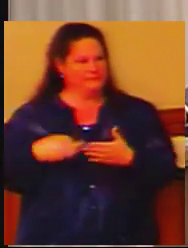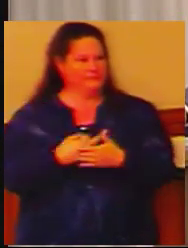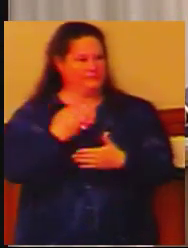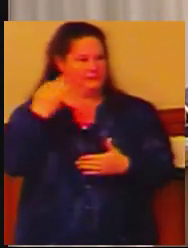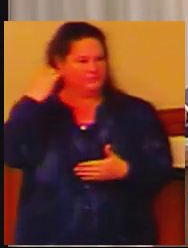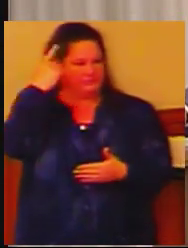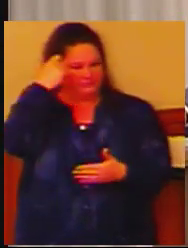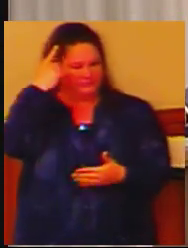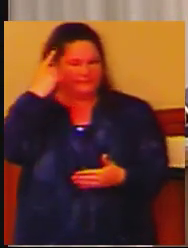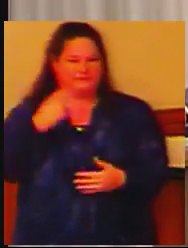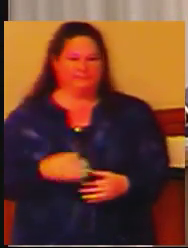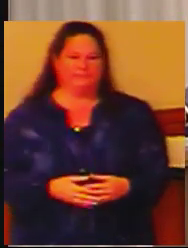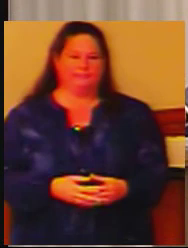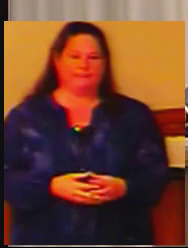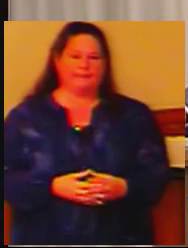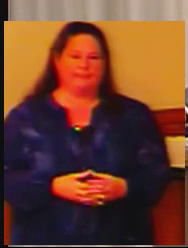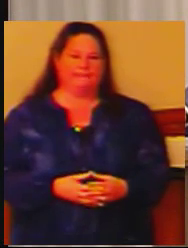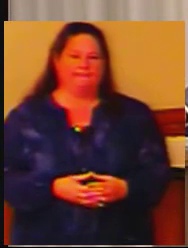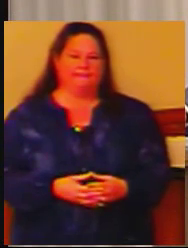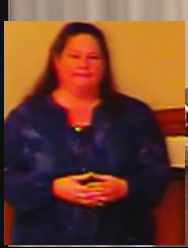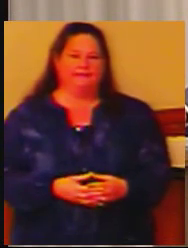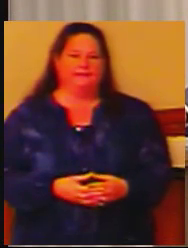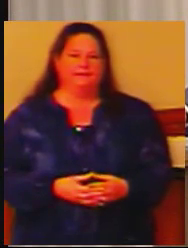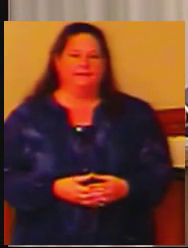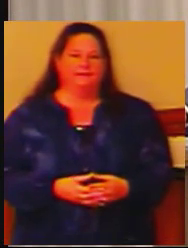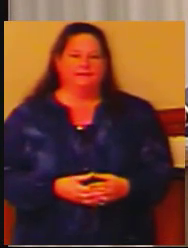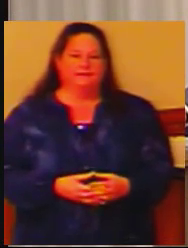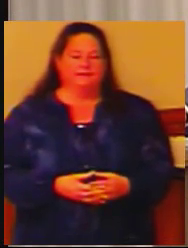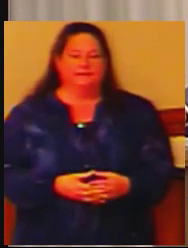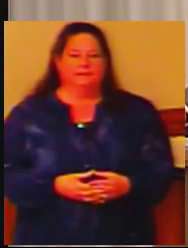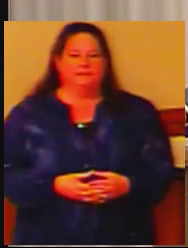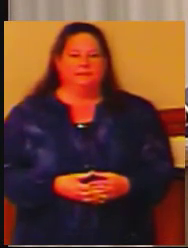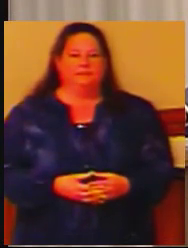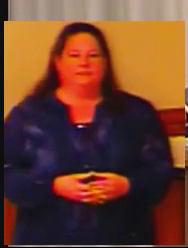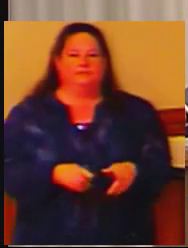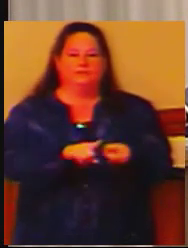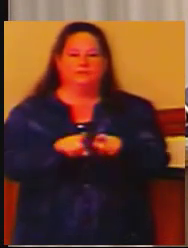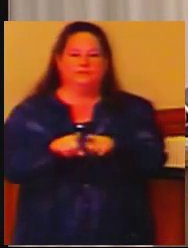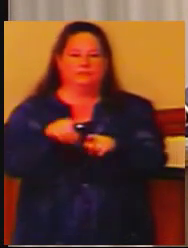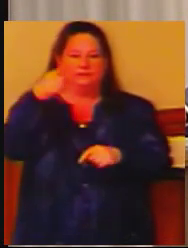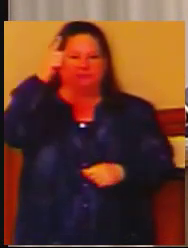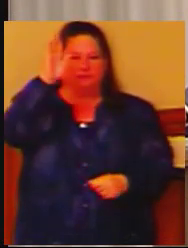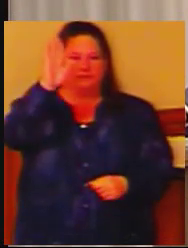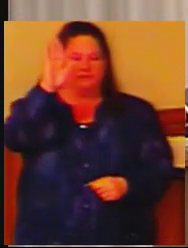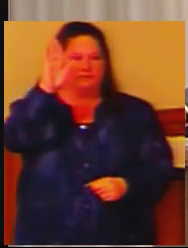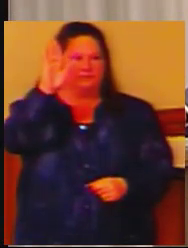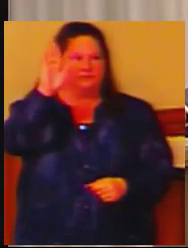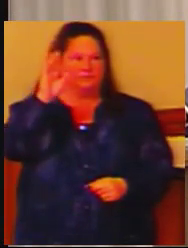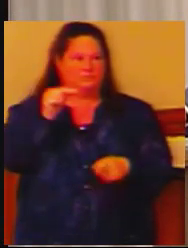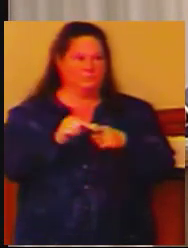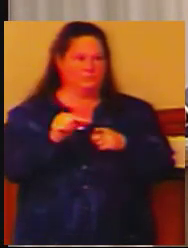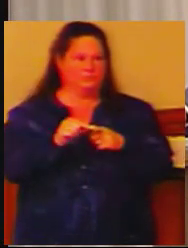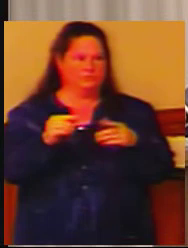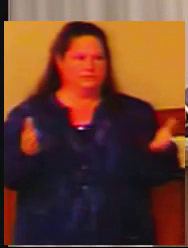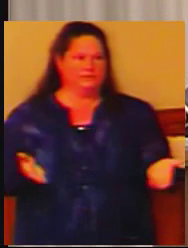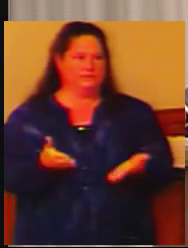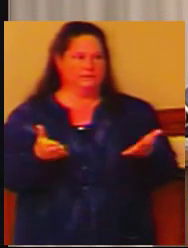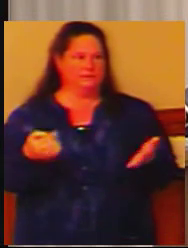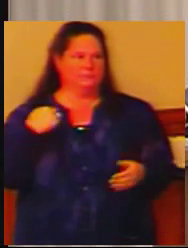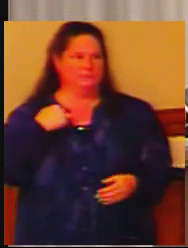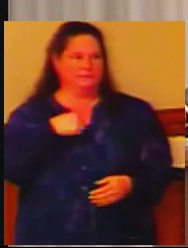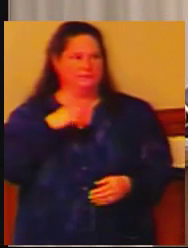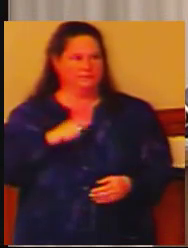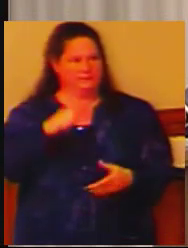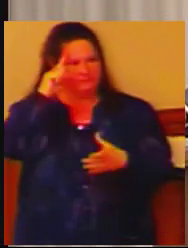mind. We must, according to God's words here, We